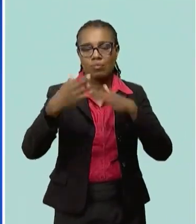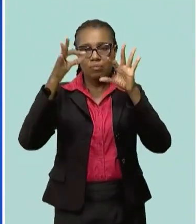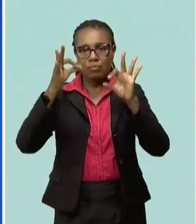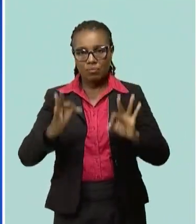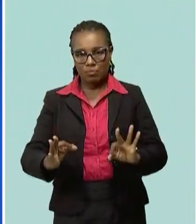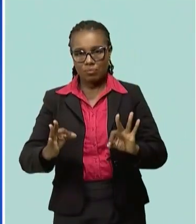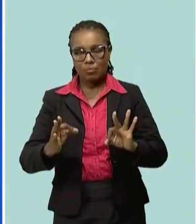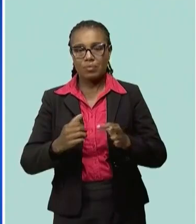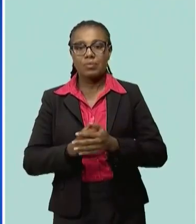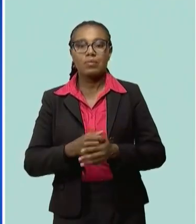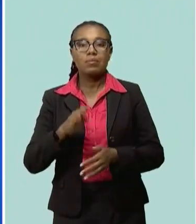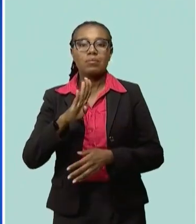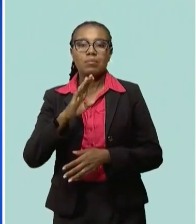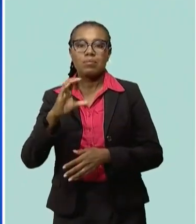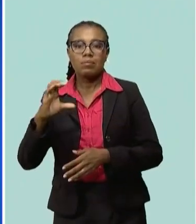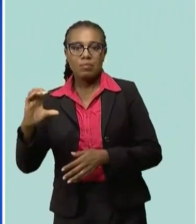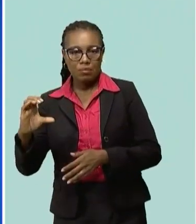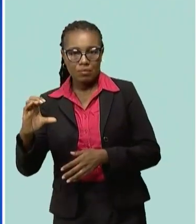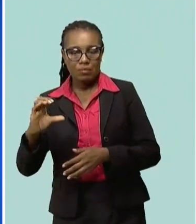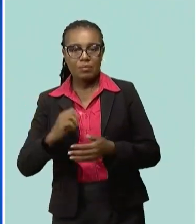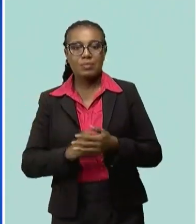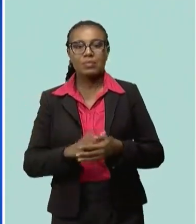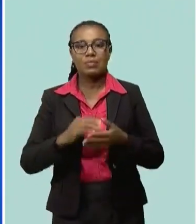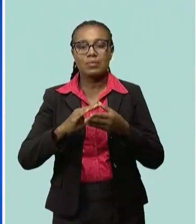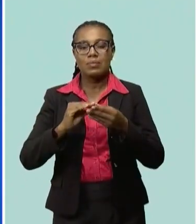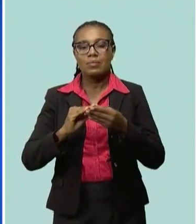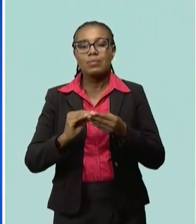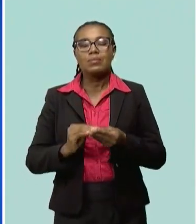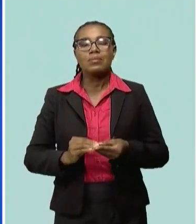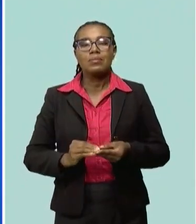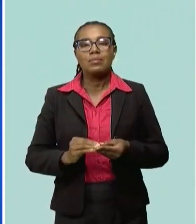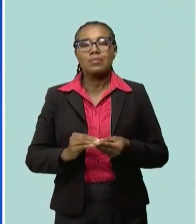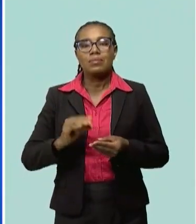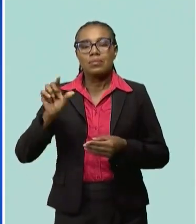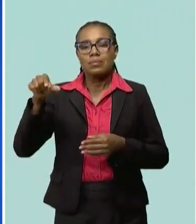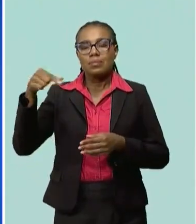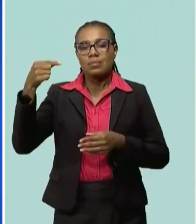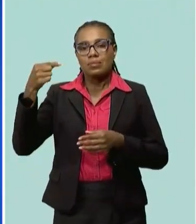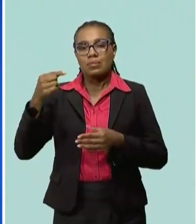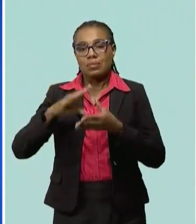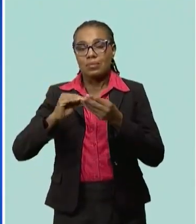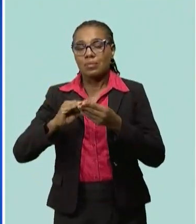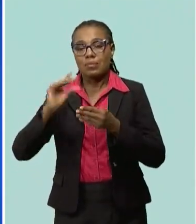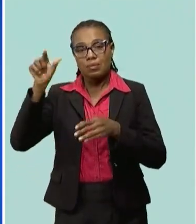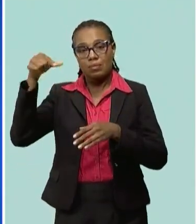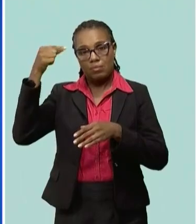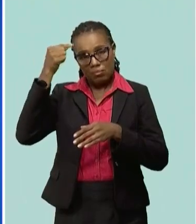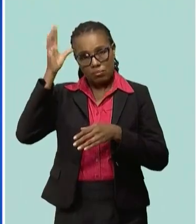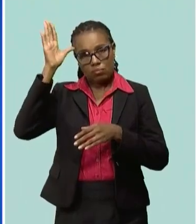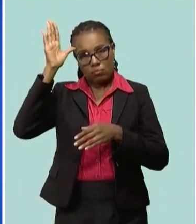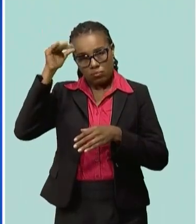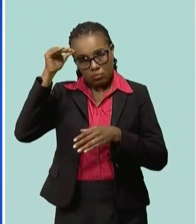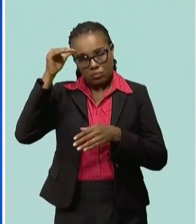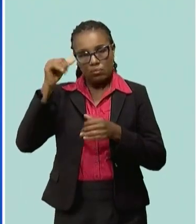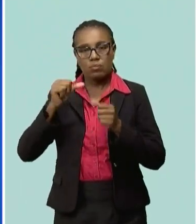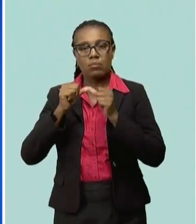Launch 2023 at the Airy in the Ivy, she said government is committed to a continued investment in the sector.